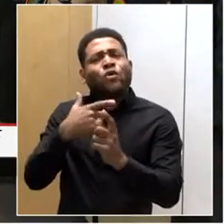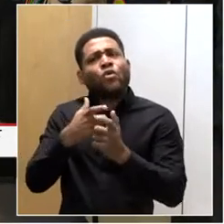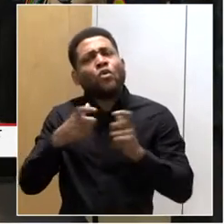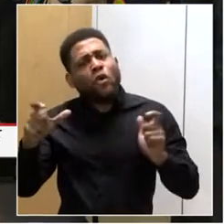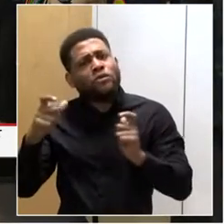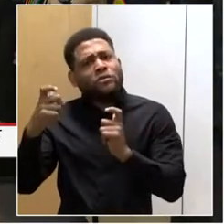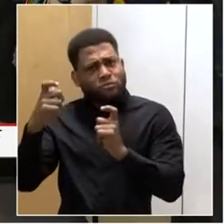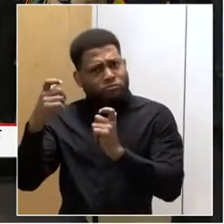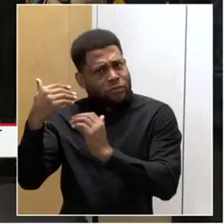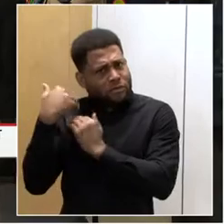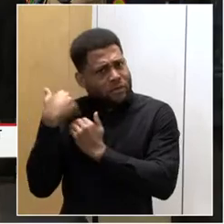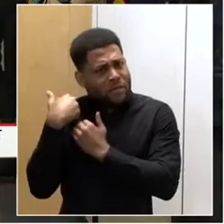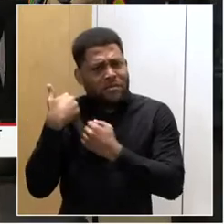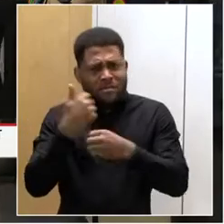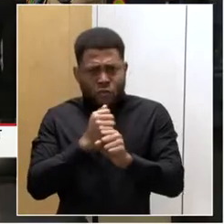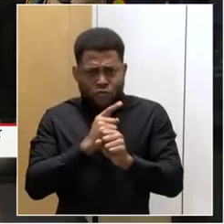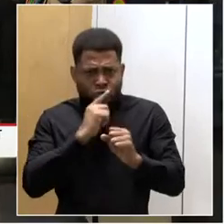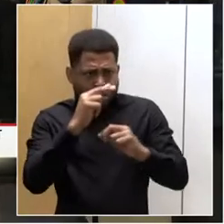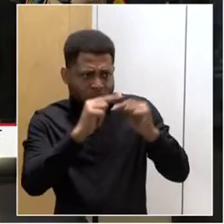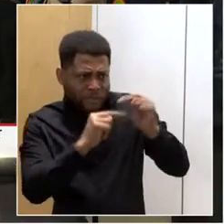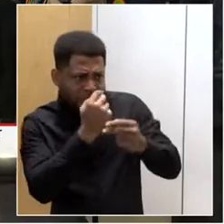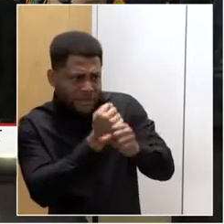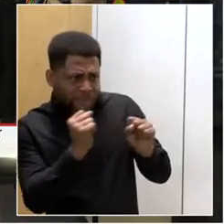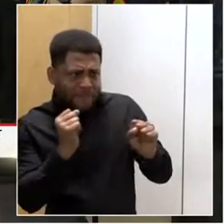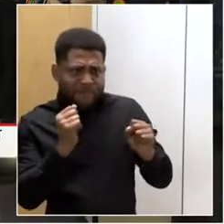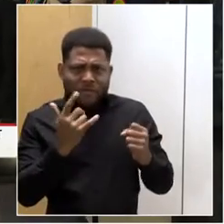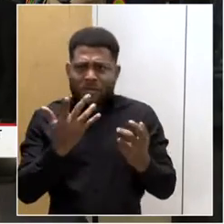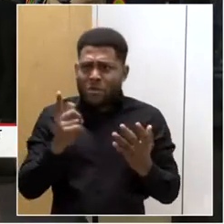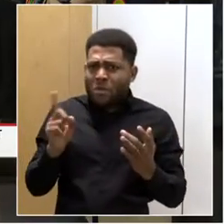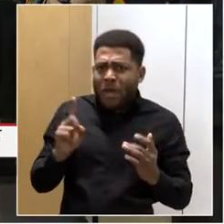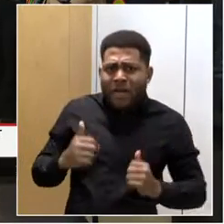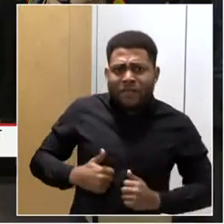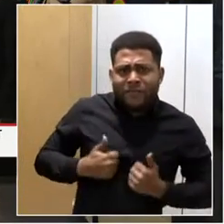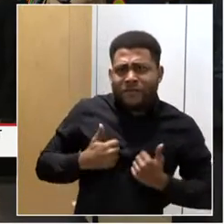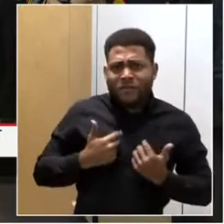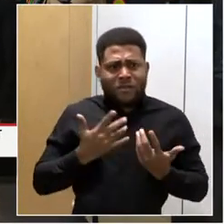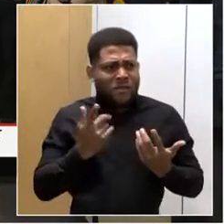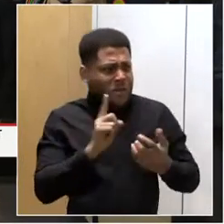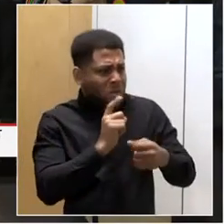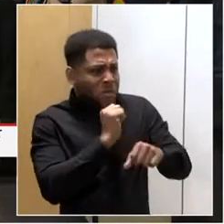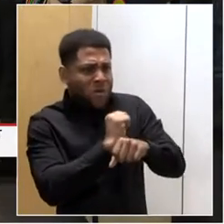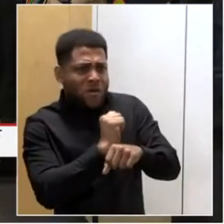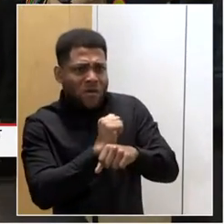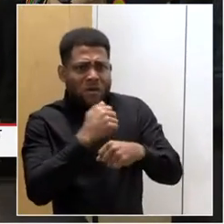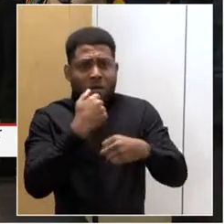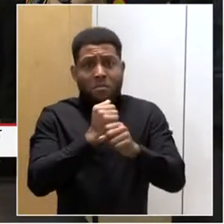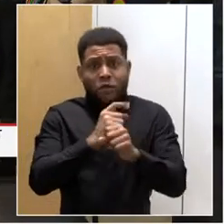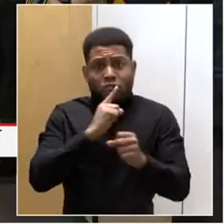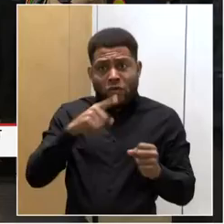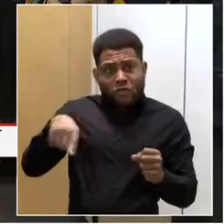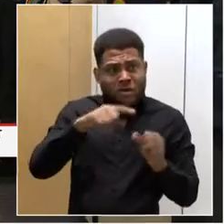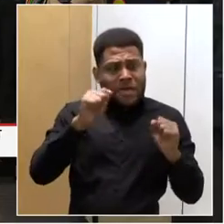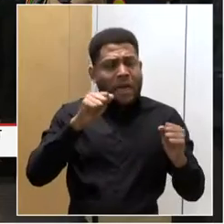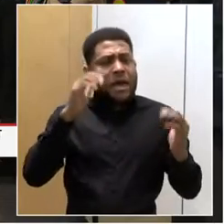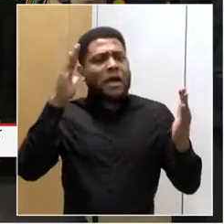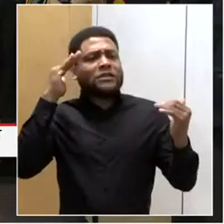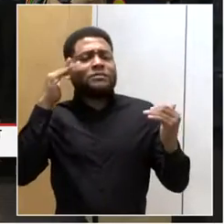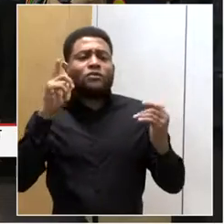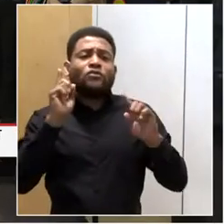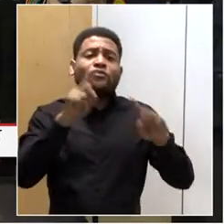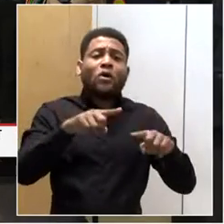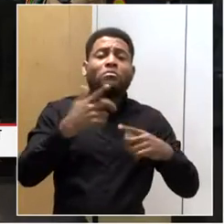our buildings are safe when you live and work in these buildings, that you can expect to be able to come to work